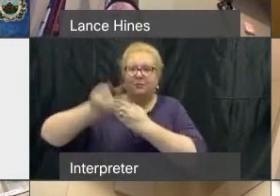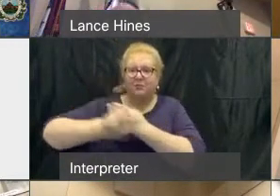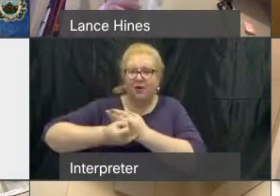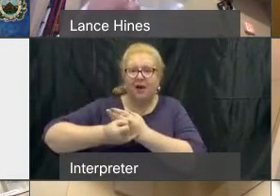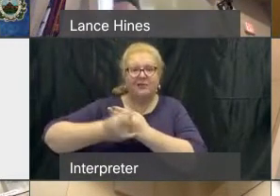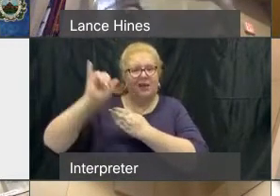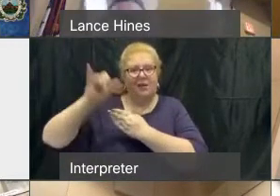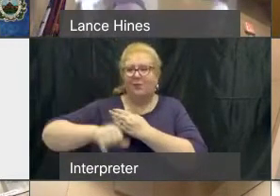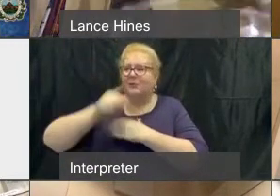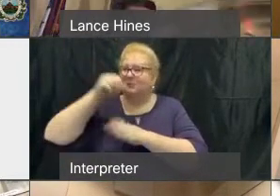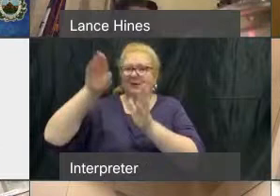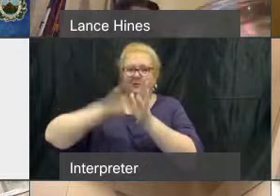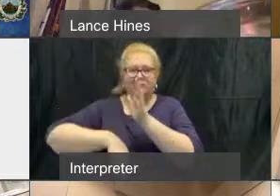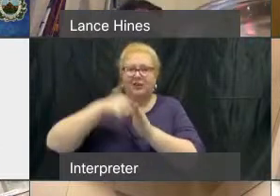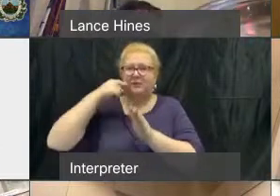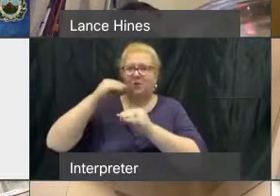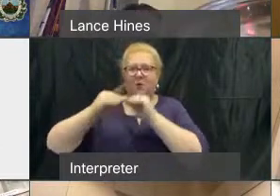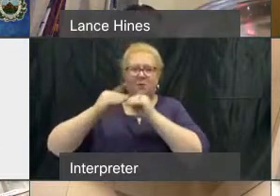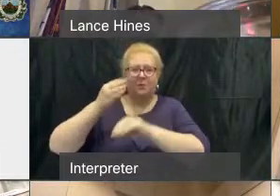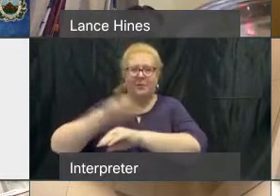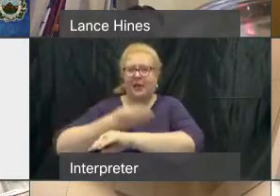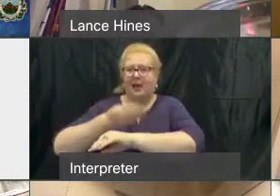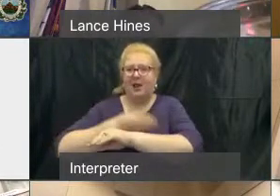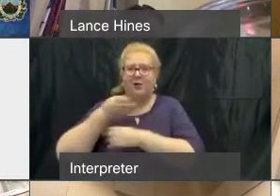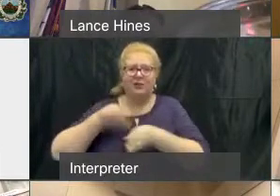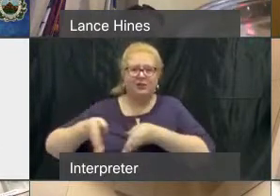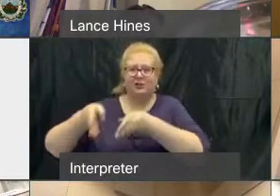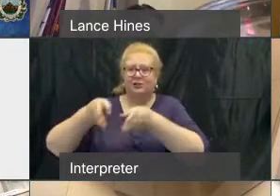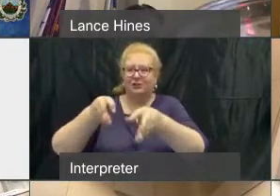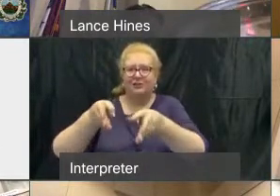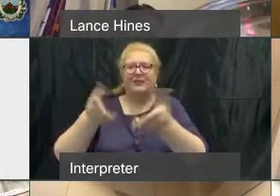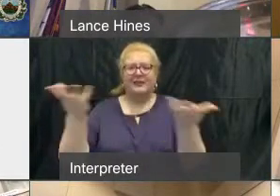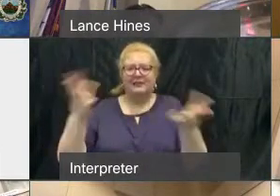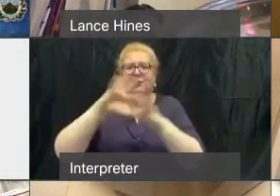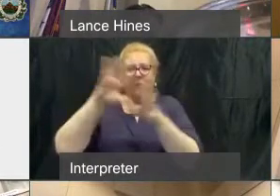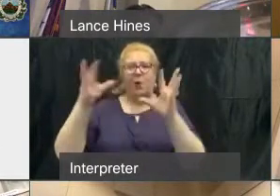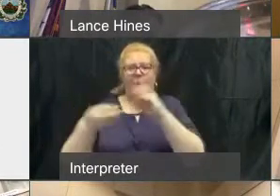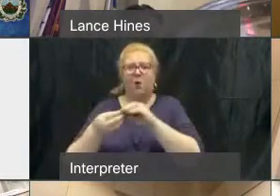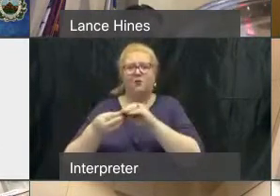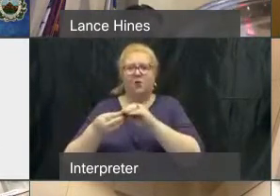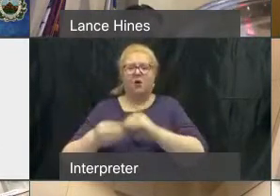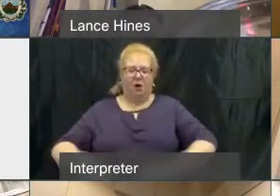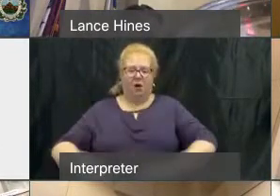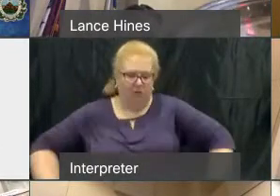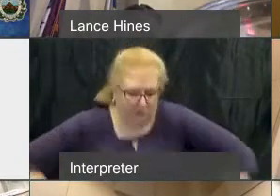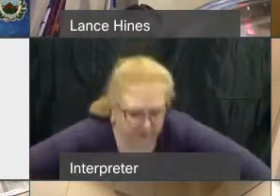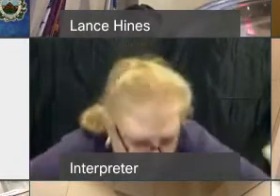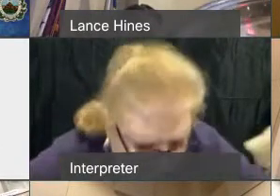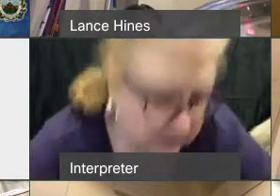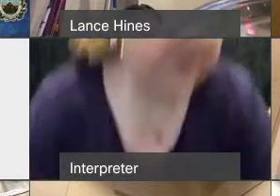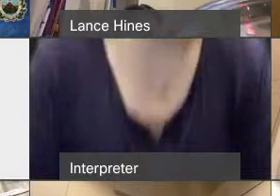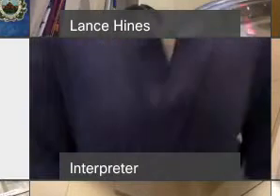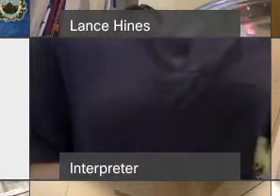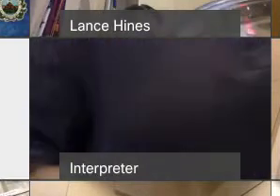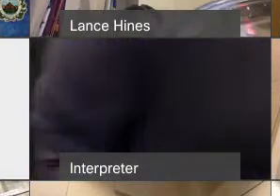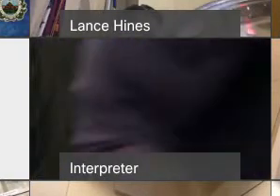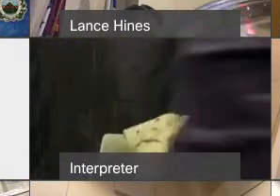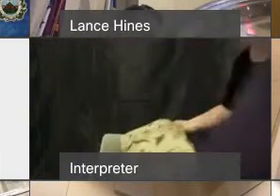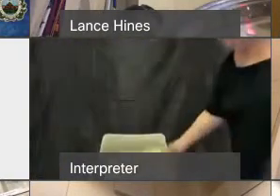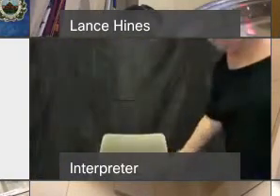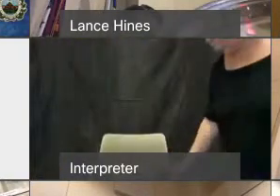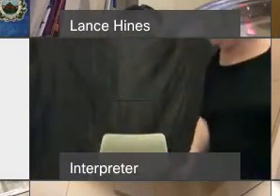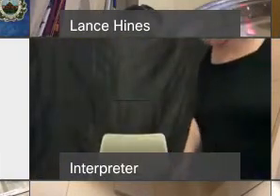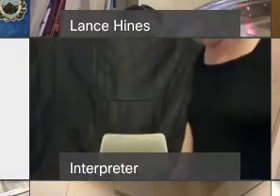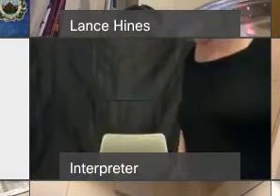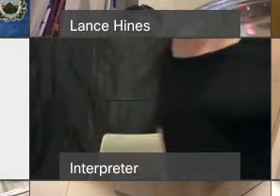projects are not cheap. And just the overall look and feel and health of the community.